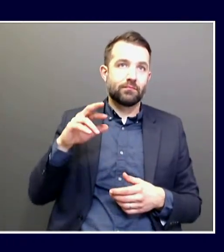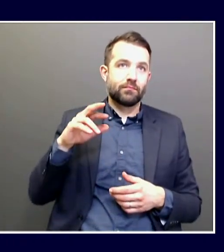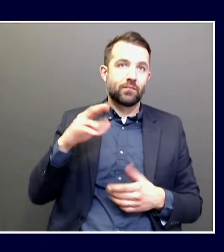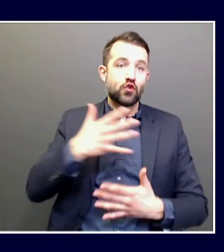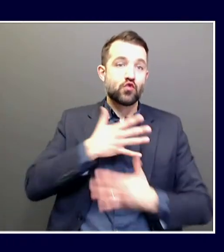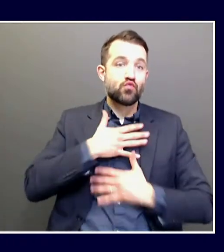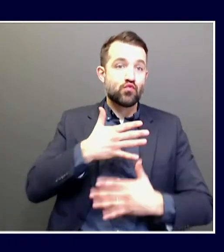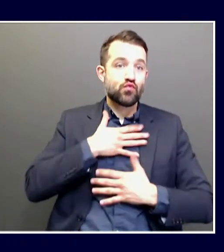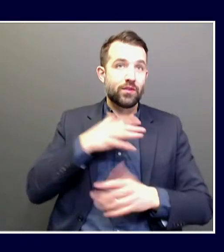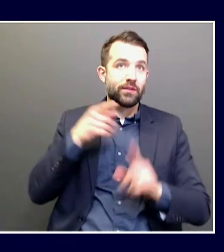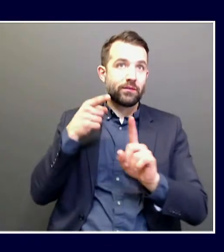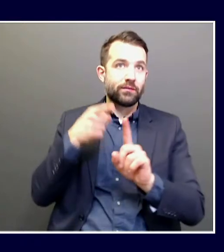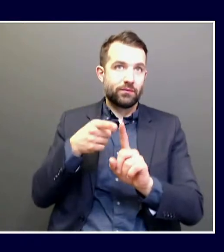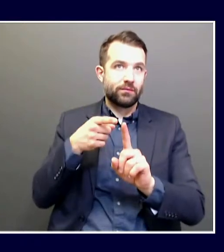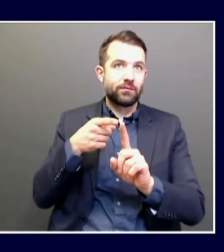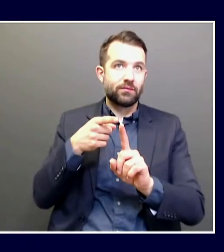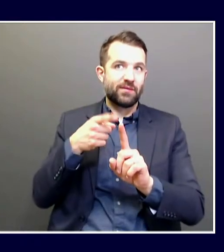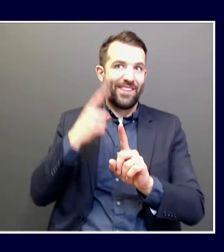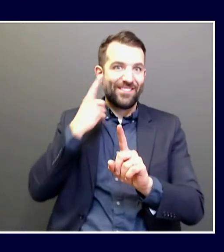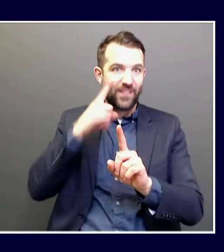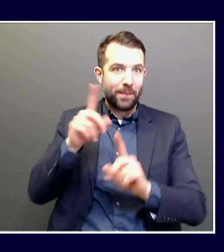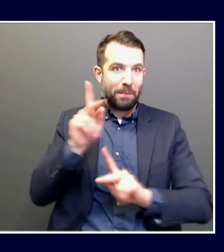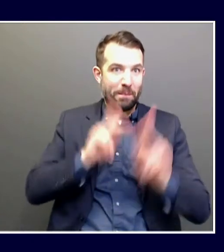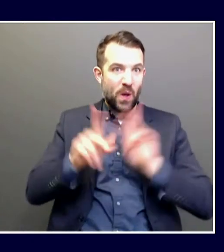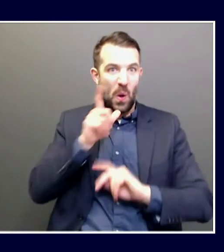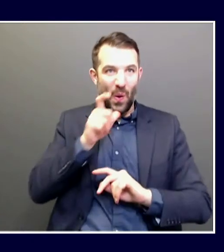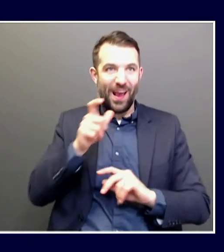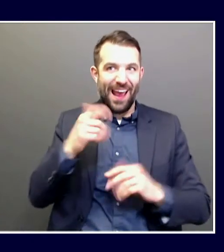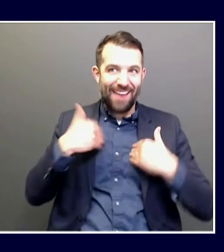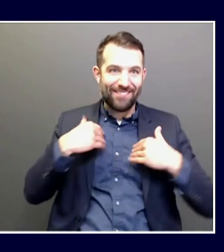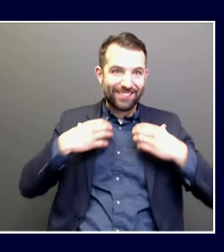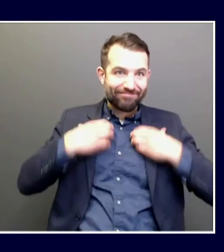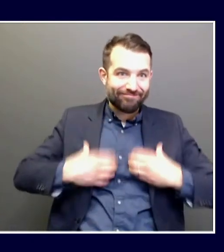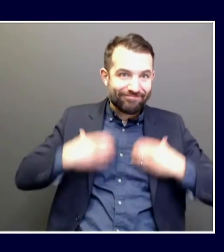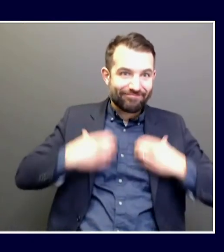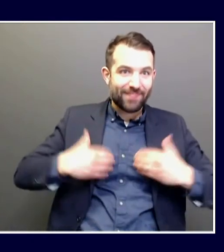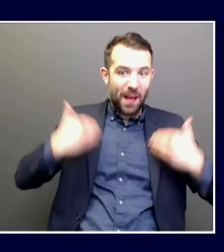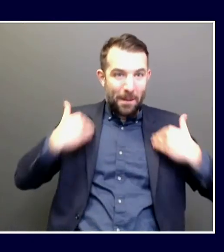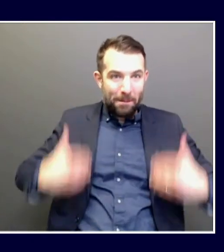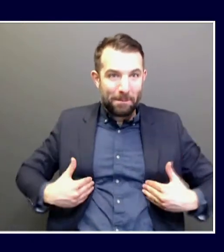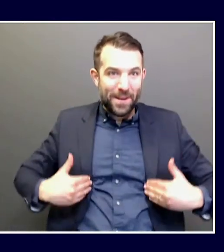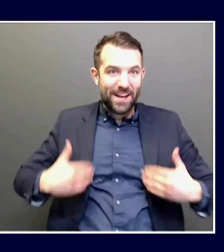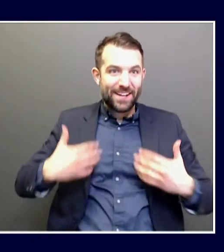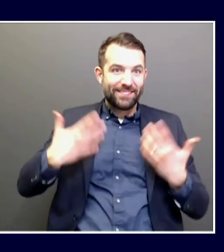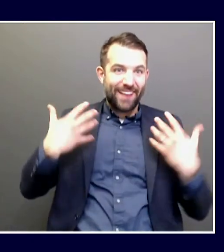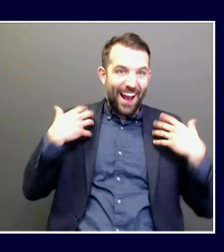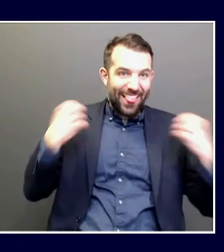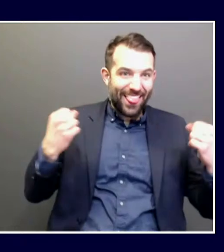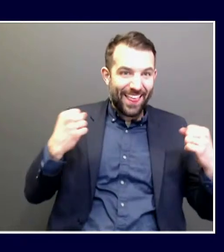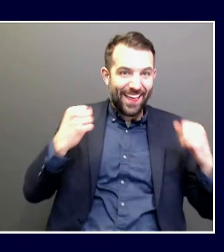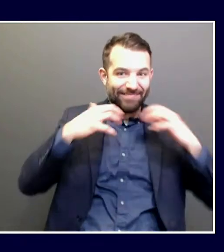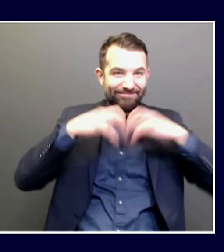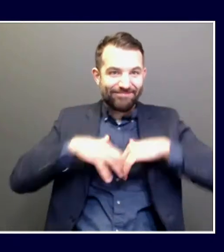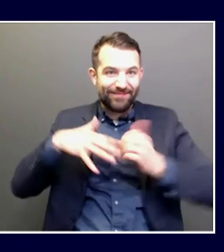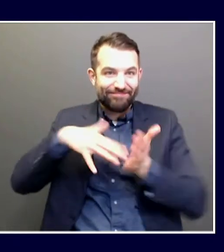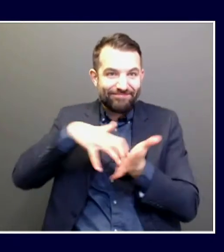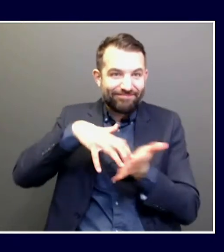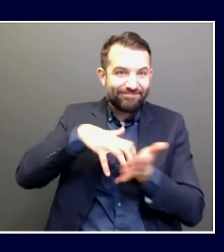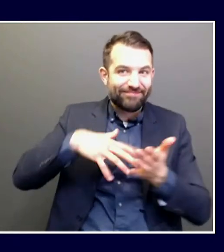think that was really what the CDC was getting at, to those categories of folks who would particularly benefit from that upgraded